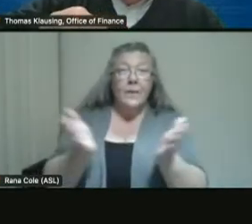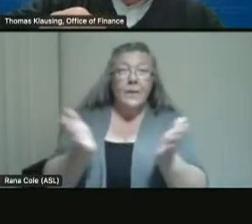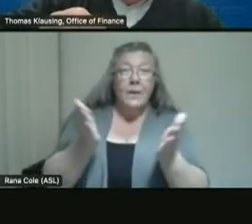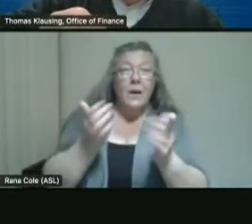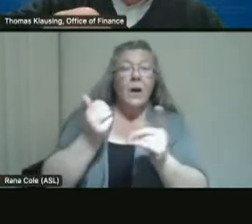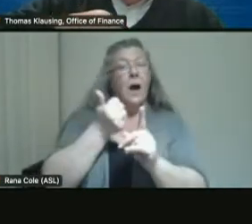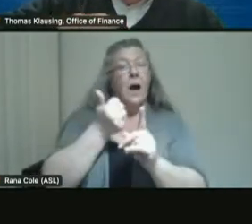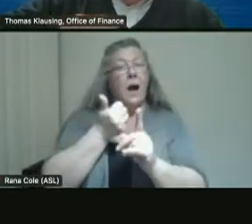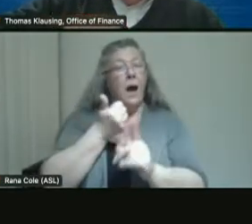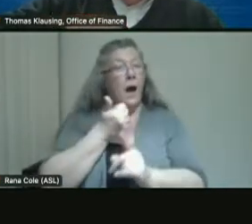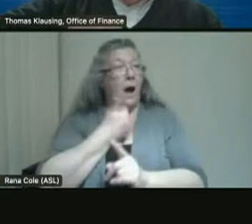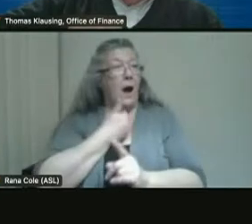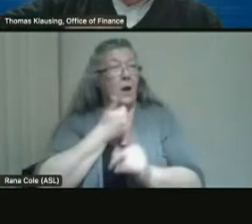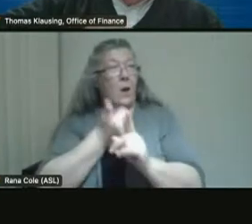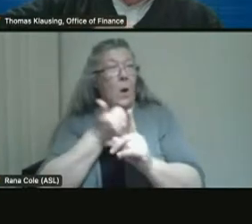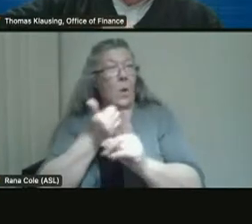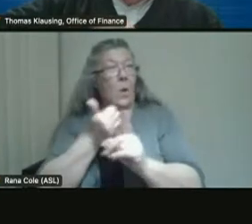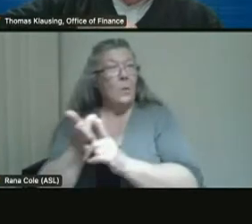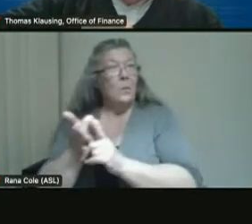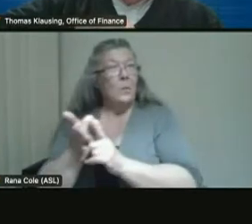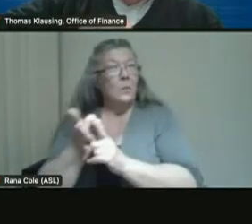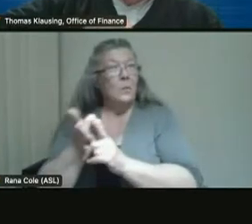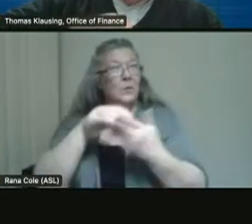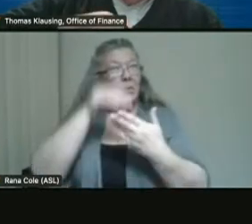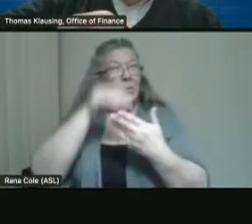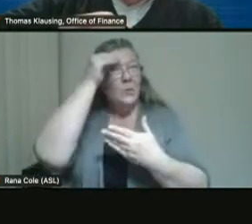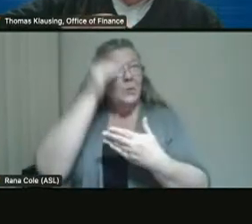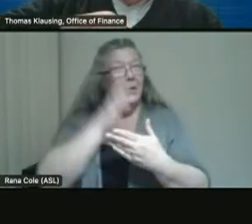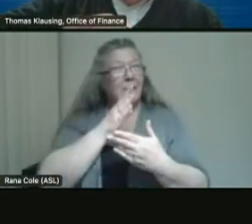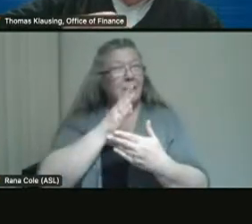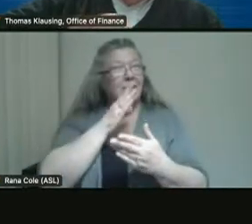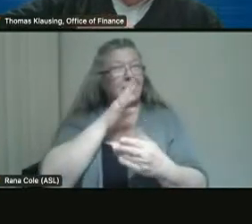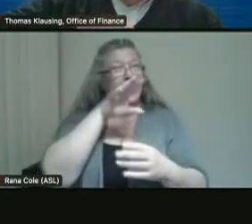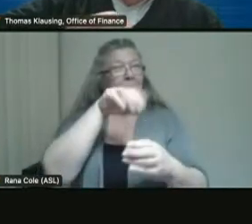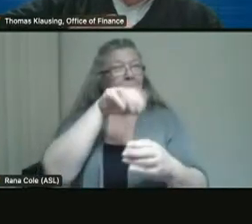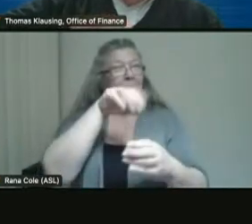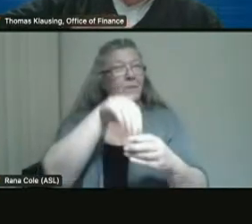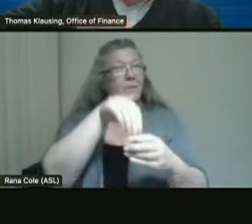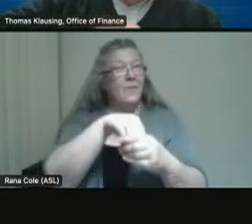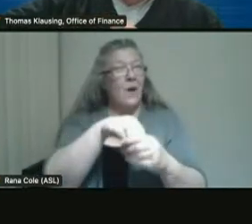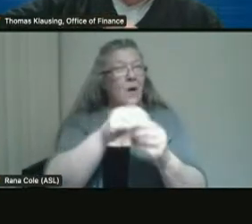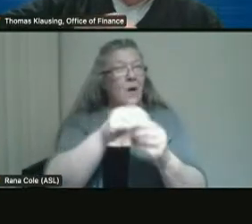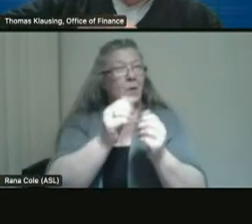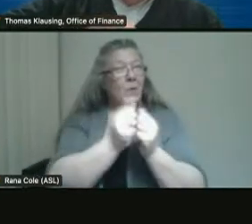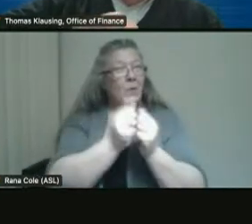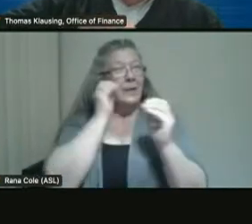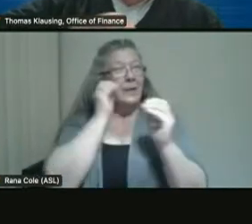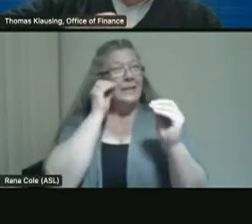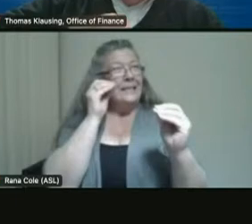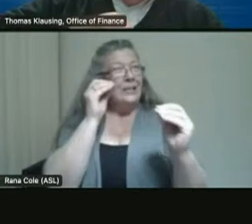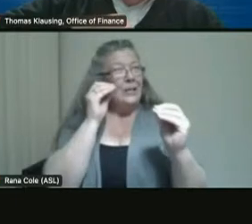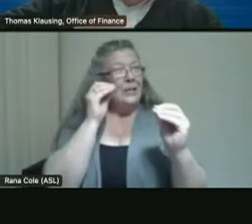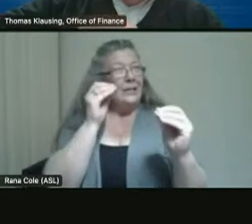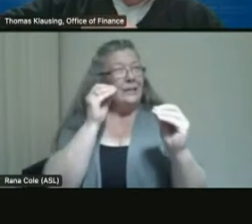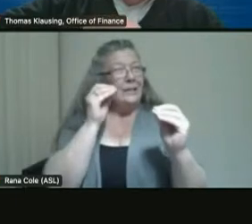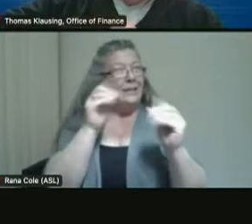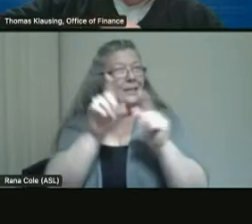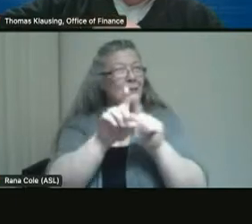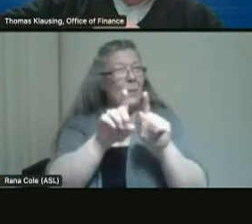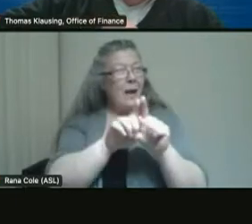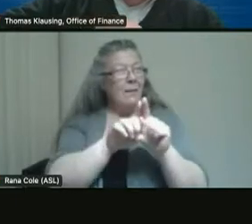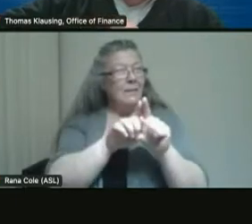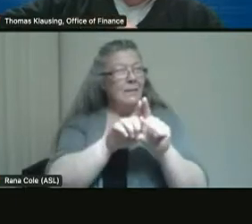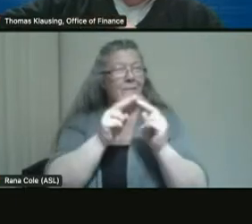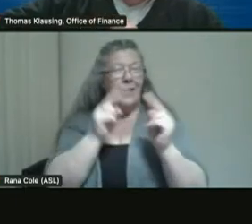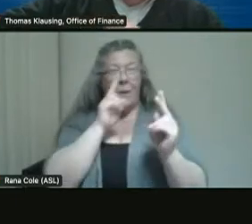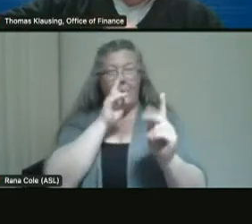teaching as well. I think that the focus and the word I would use is very targeted. And we look at